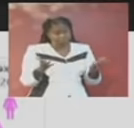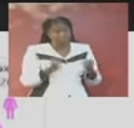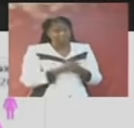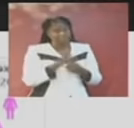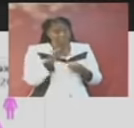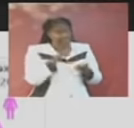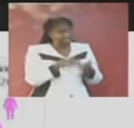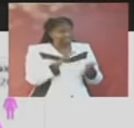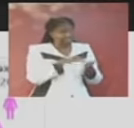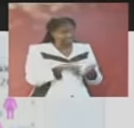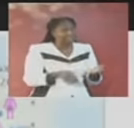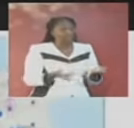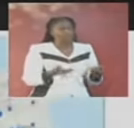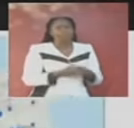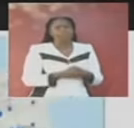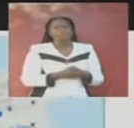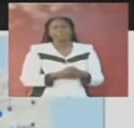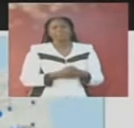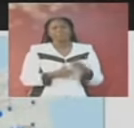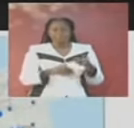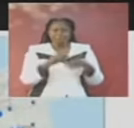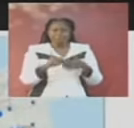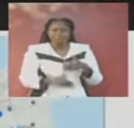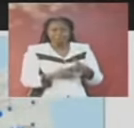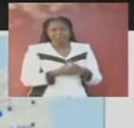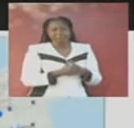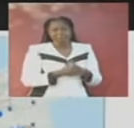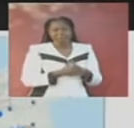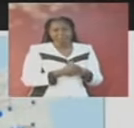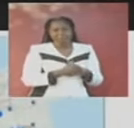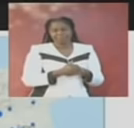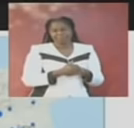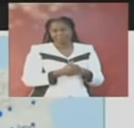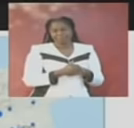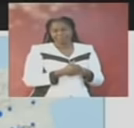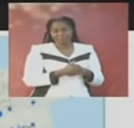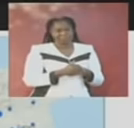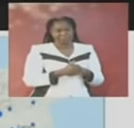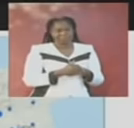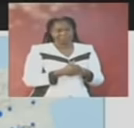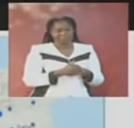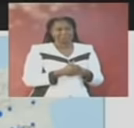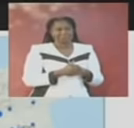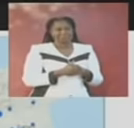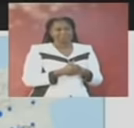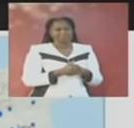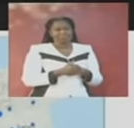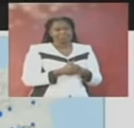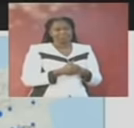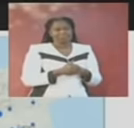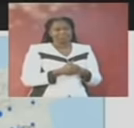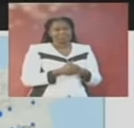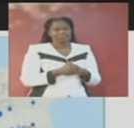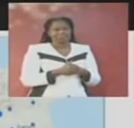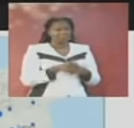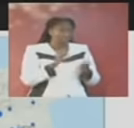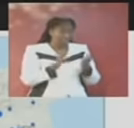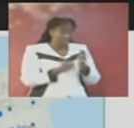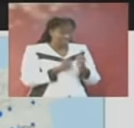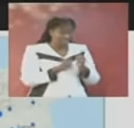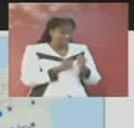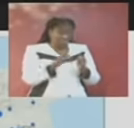months. If we move to the next slide, we see the cumulative, meaning from the start all the way up